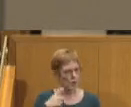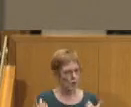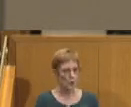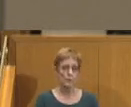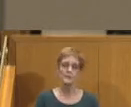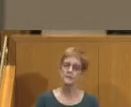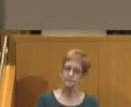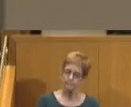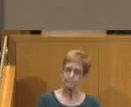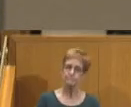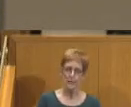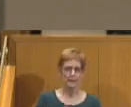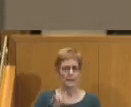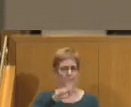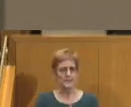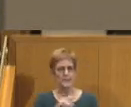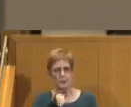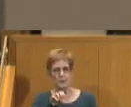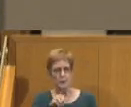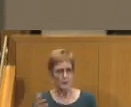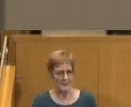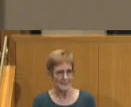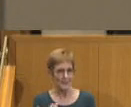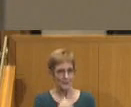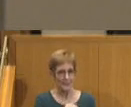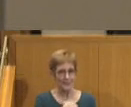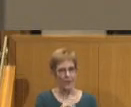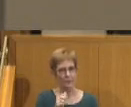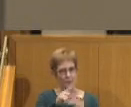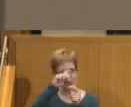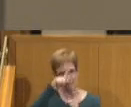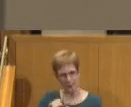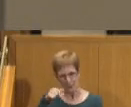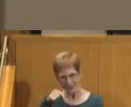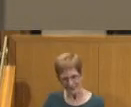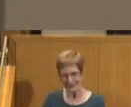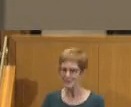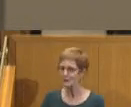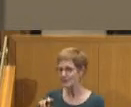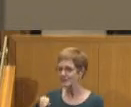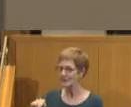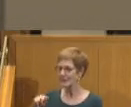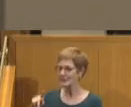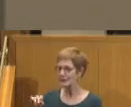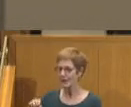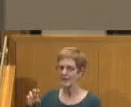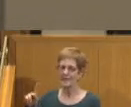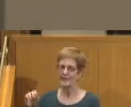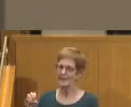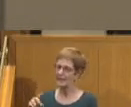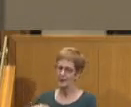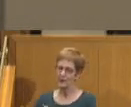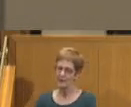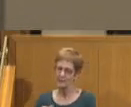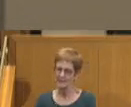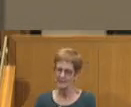2 years of a city I love, I adore, and I'm glad to be known as a cheerleader for Charlotte. Thank